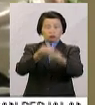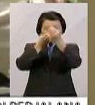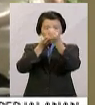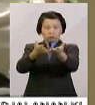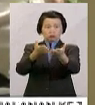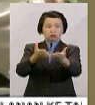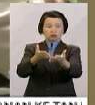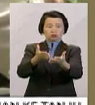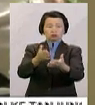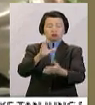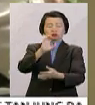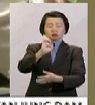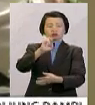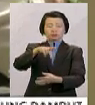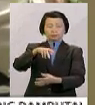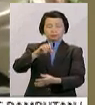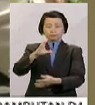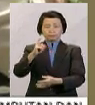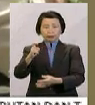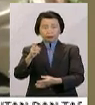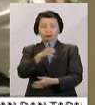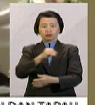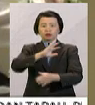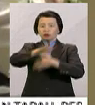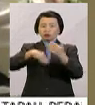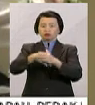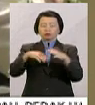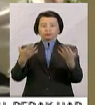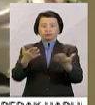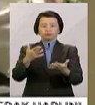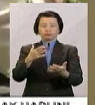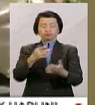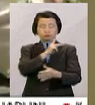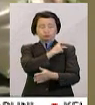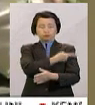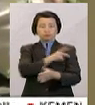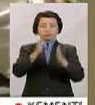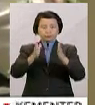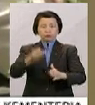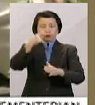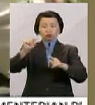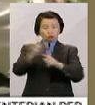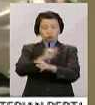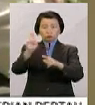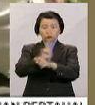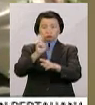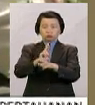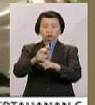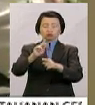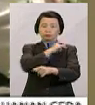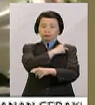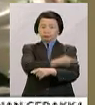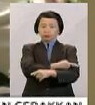data, and all these things, I think, lend power, make full use of the power that